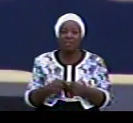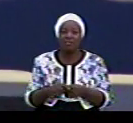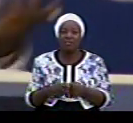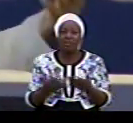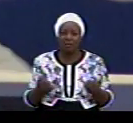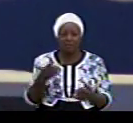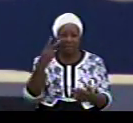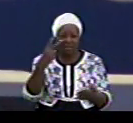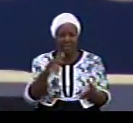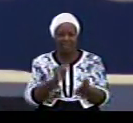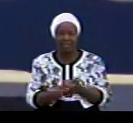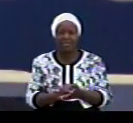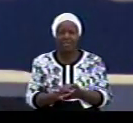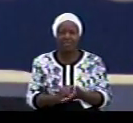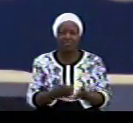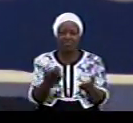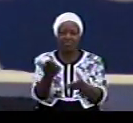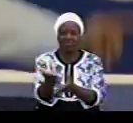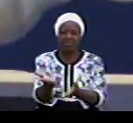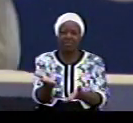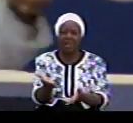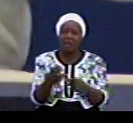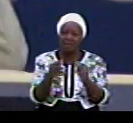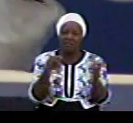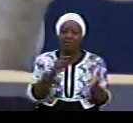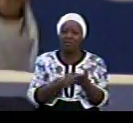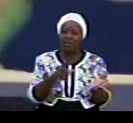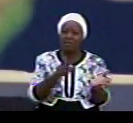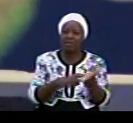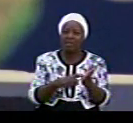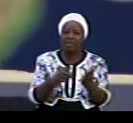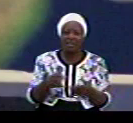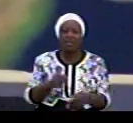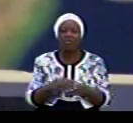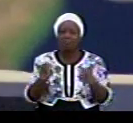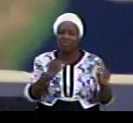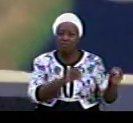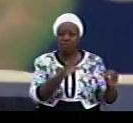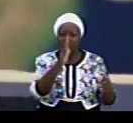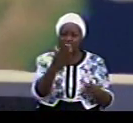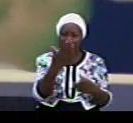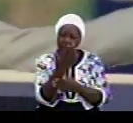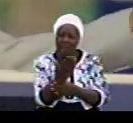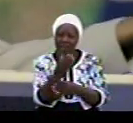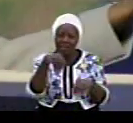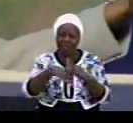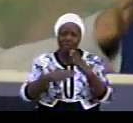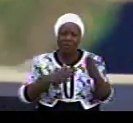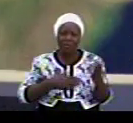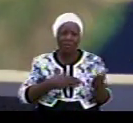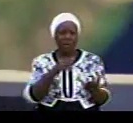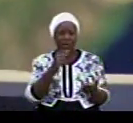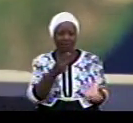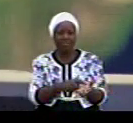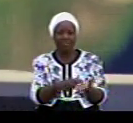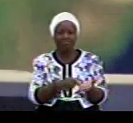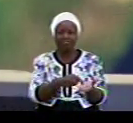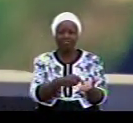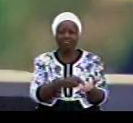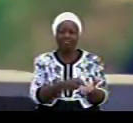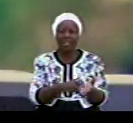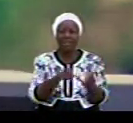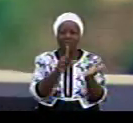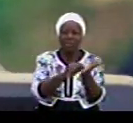and behold my hands. Reach hither thy hand and thrust it into